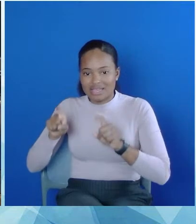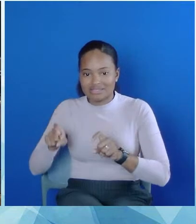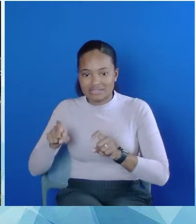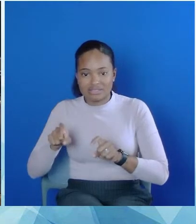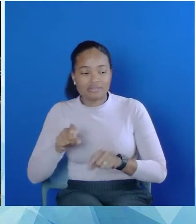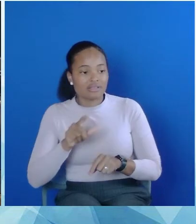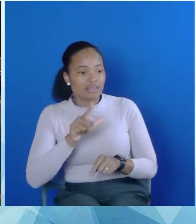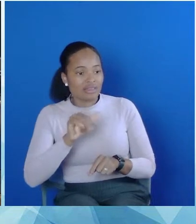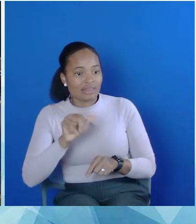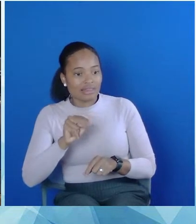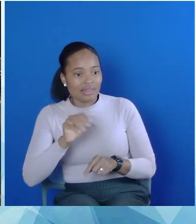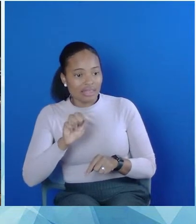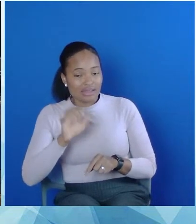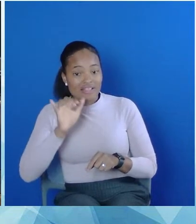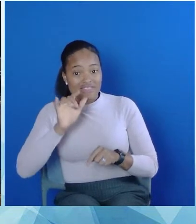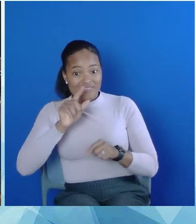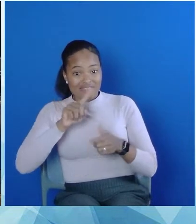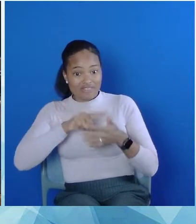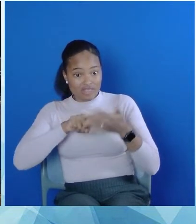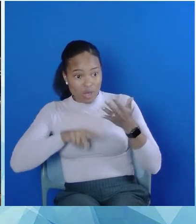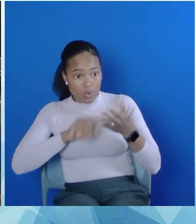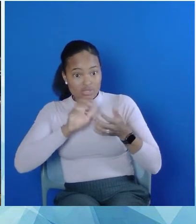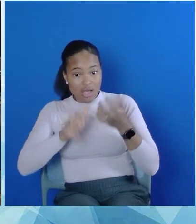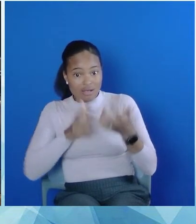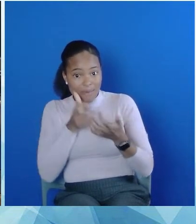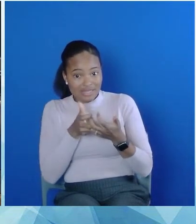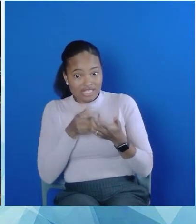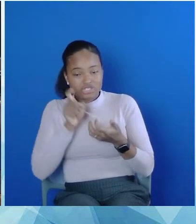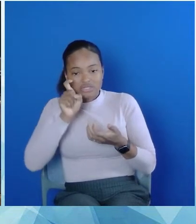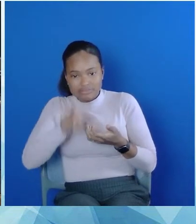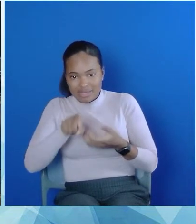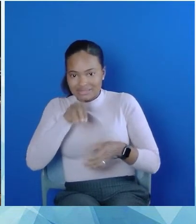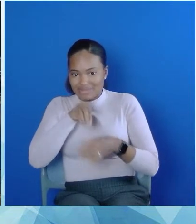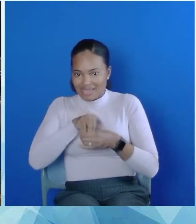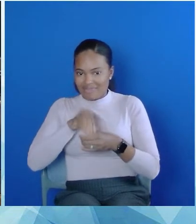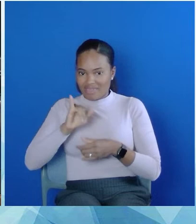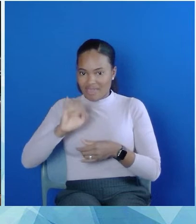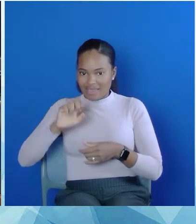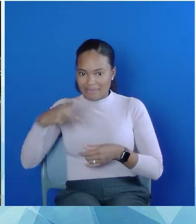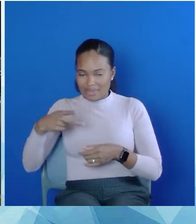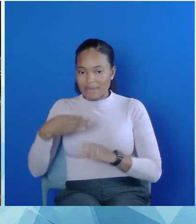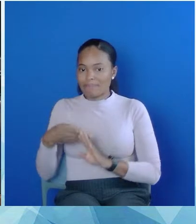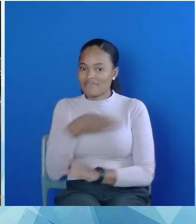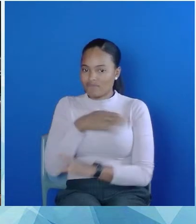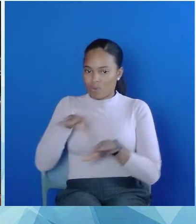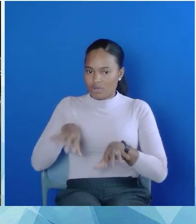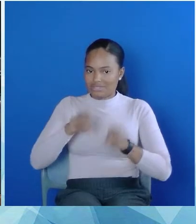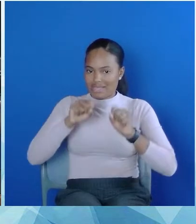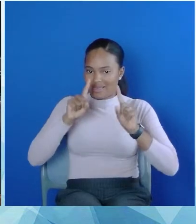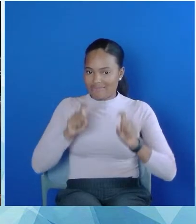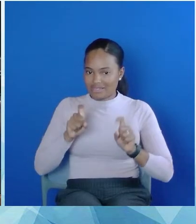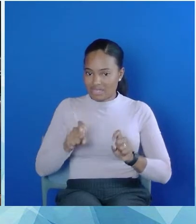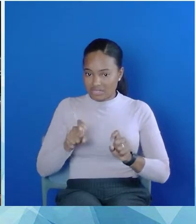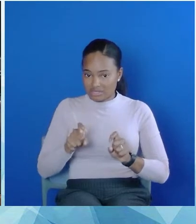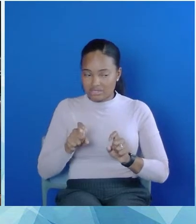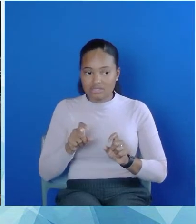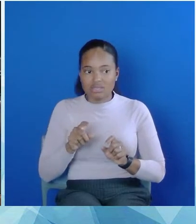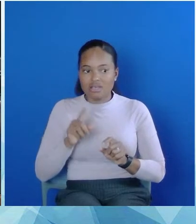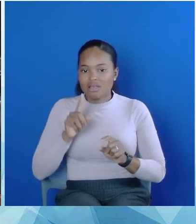IEP prior to taking the test. Yep. As long as they understand that, they can't